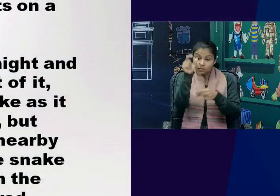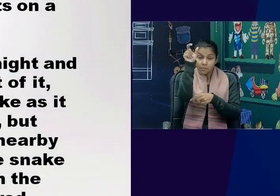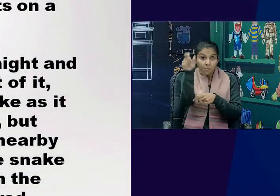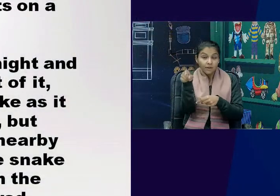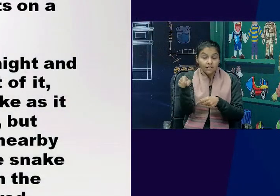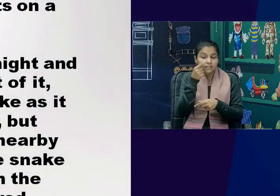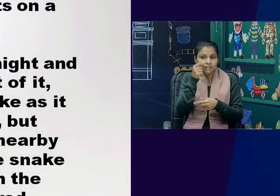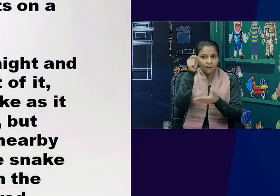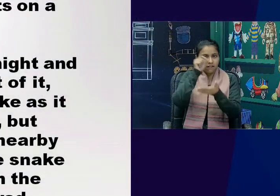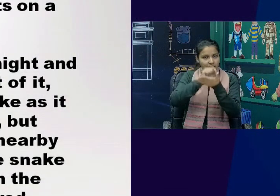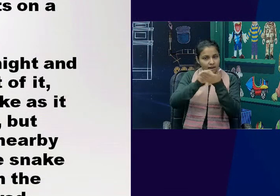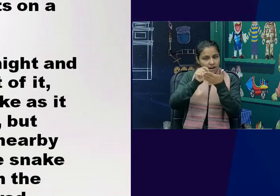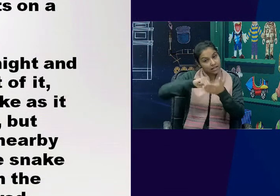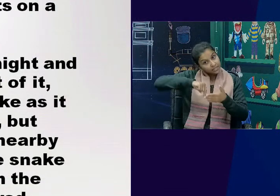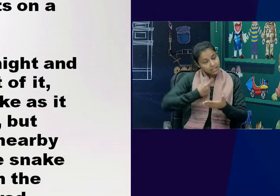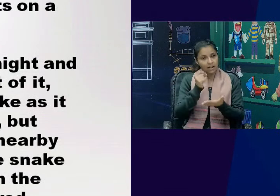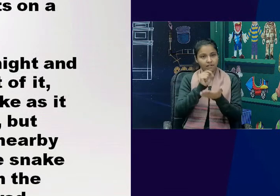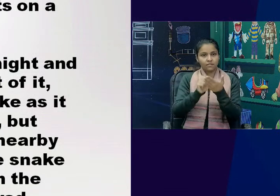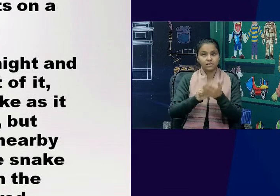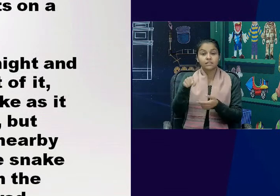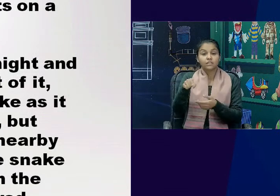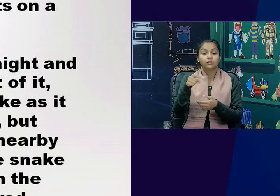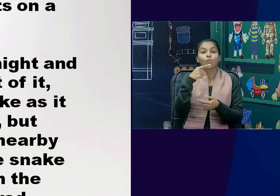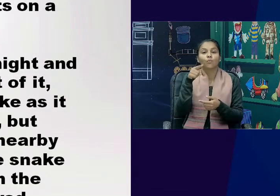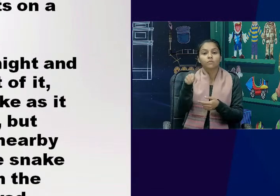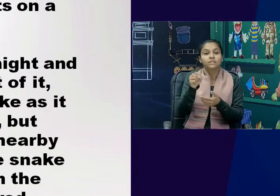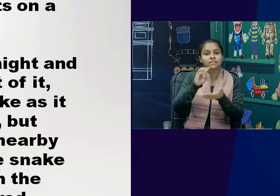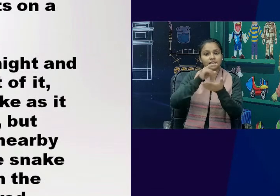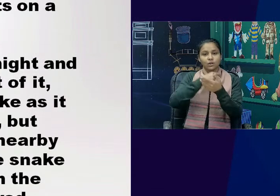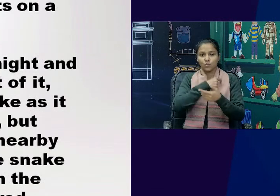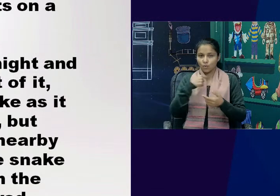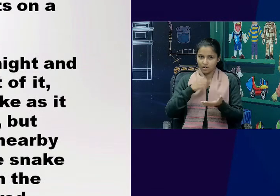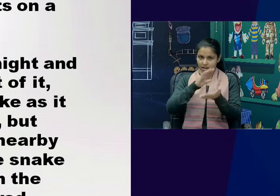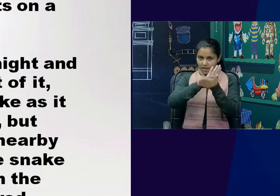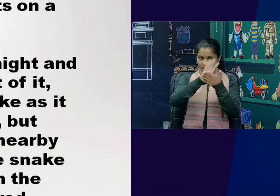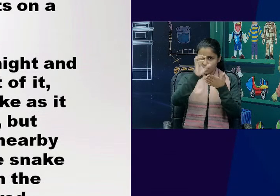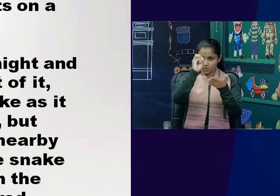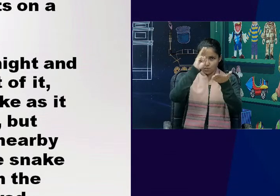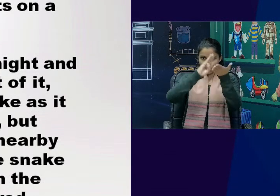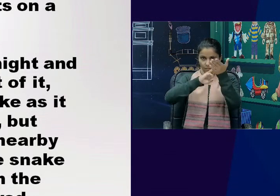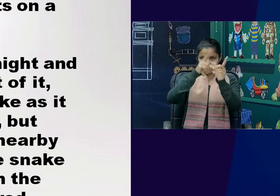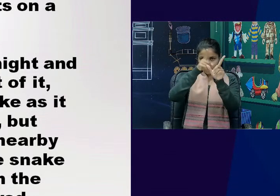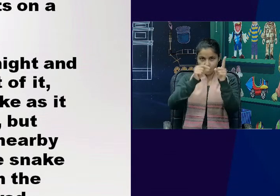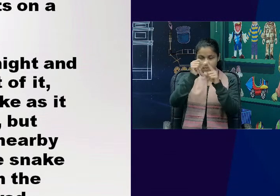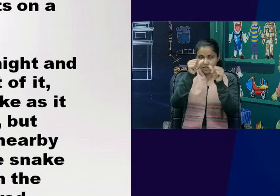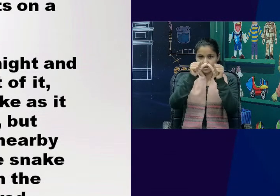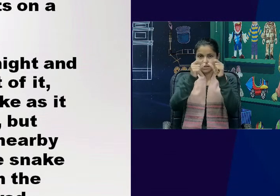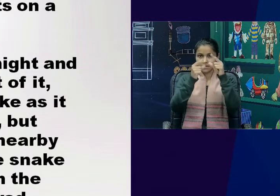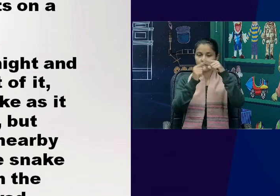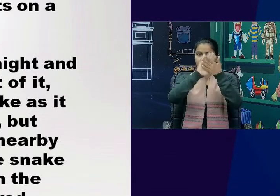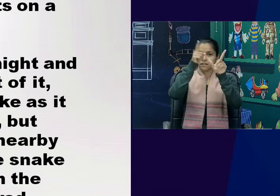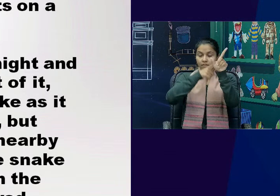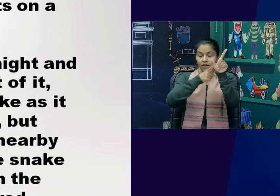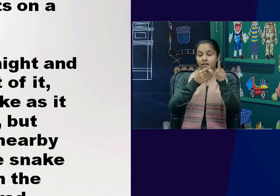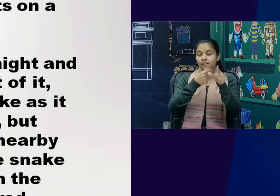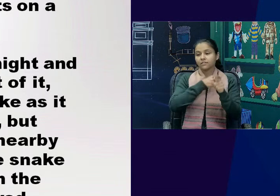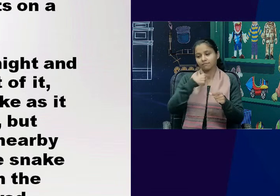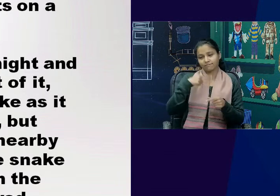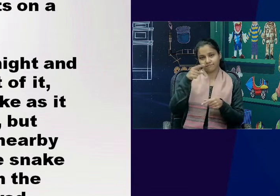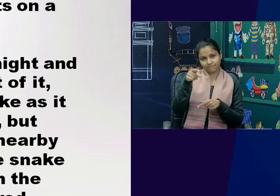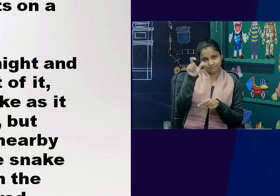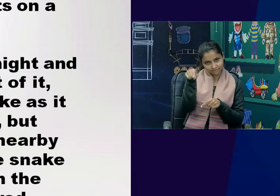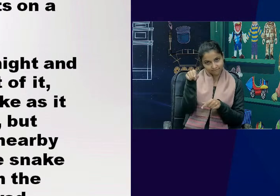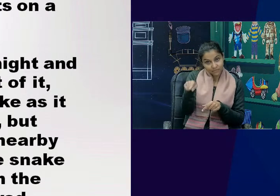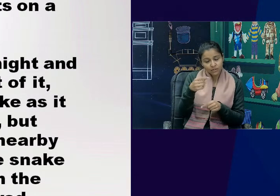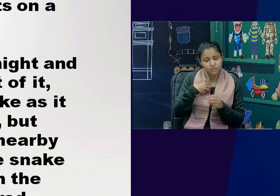himself, and he's a homeopathic doctor. Okay. So he is a doctor, and he's just I told in the beginning also, he has